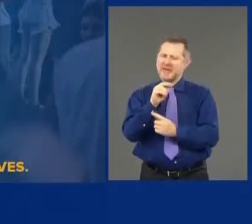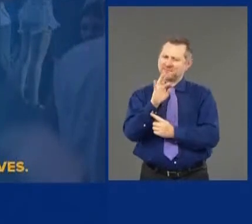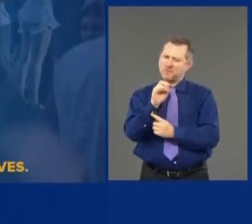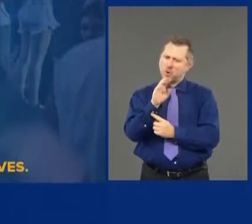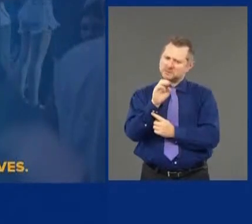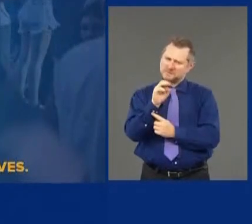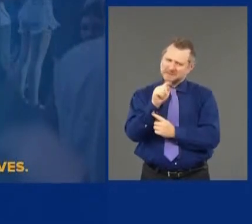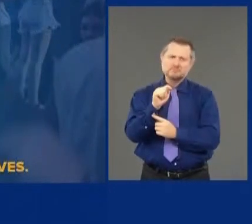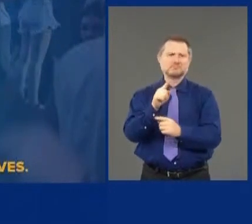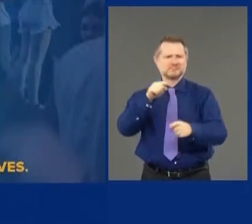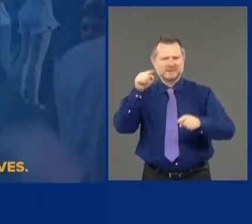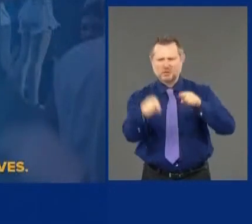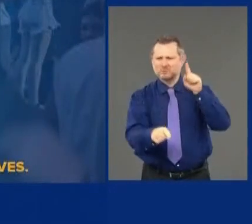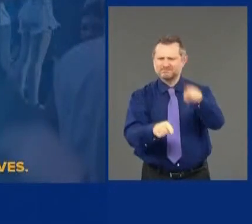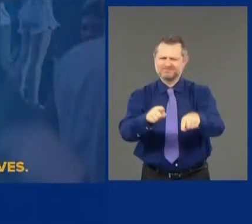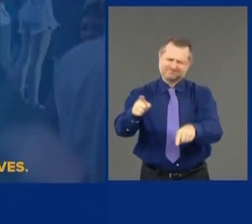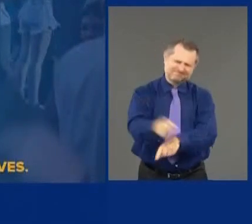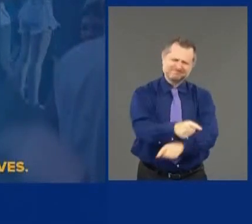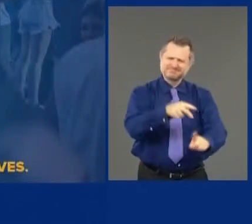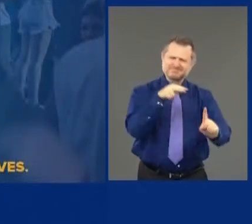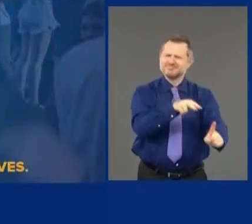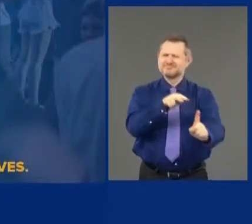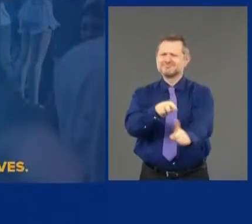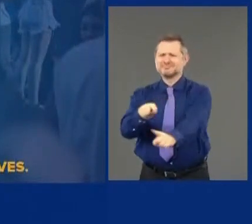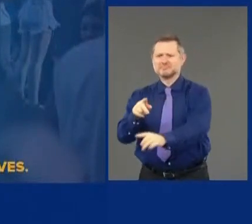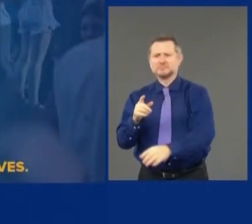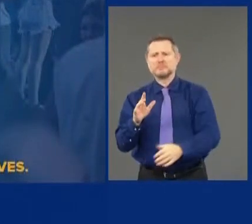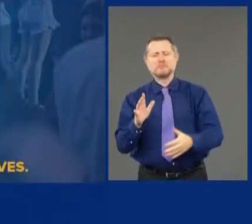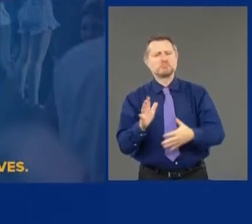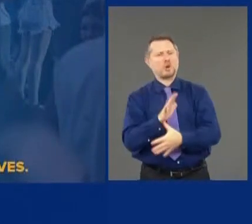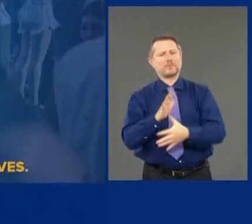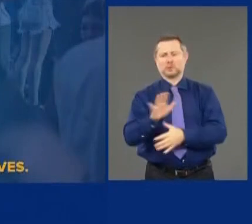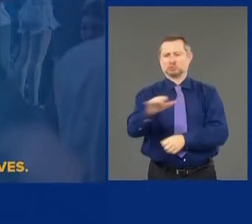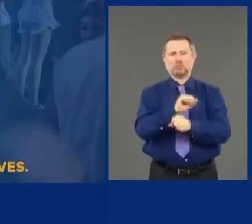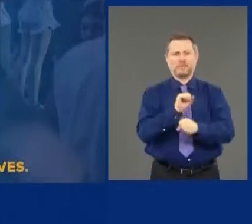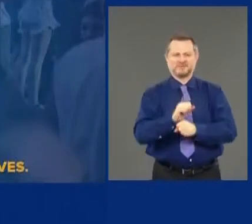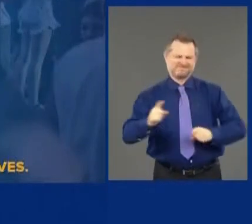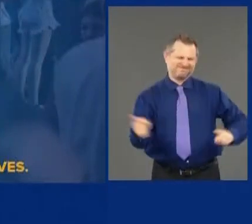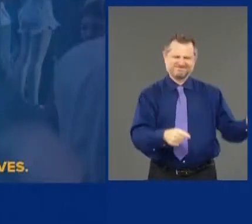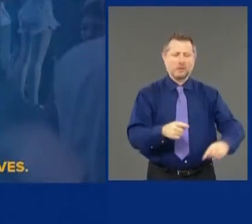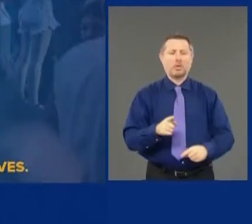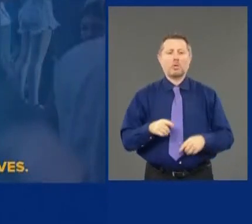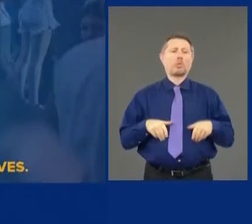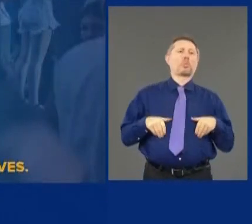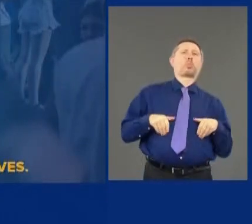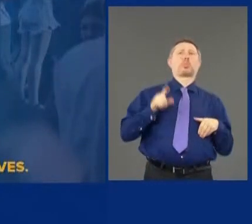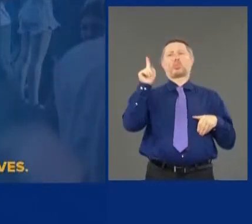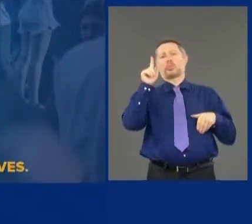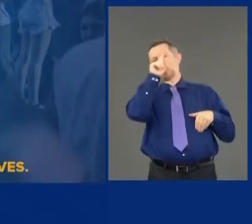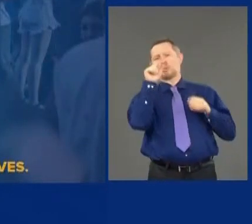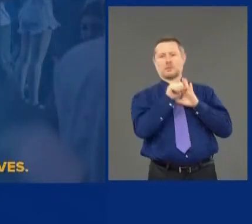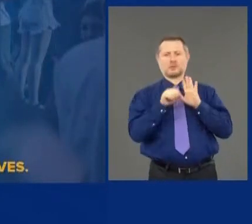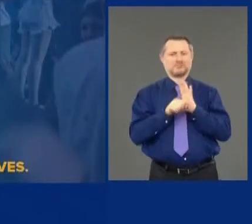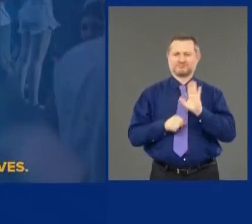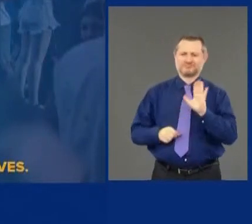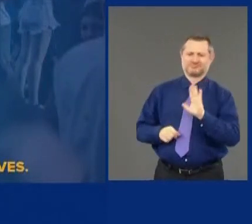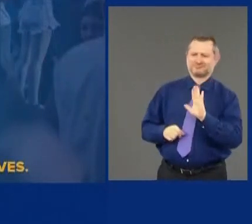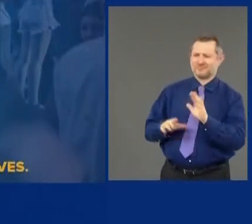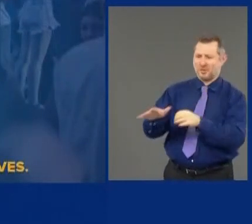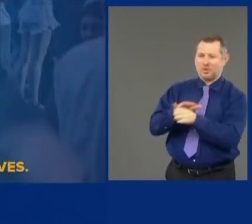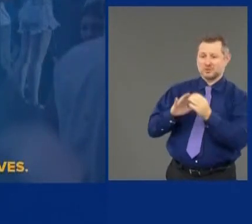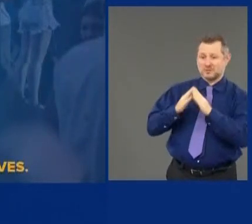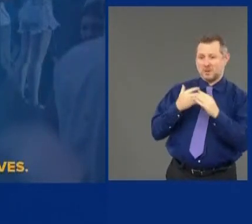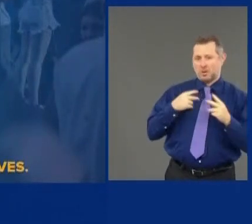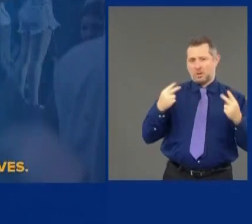That is their main job. I take all the abuse for the opening